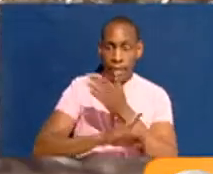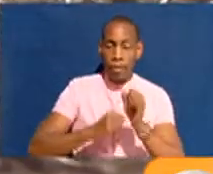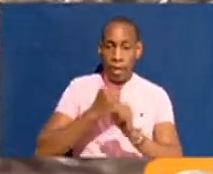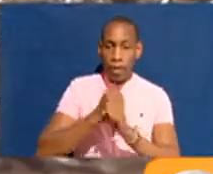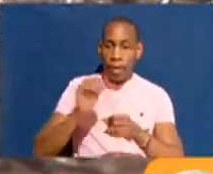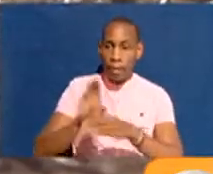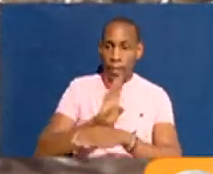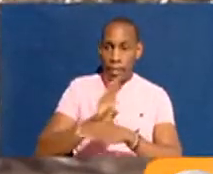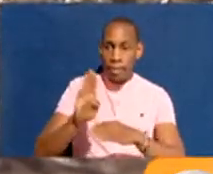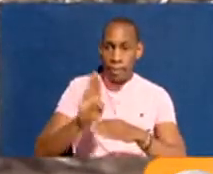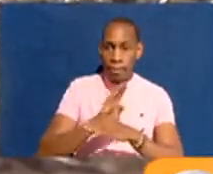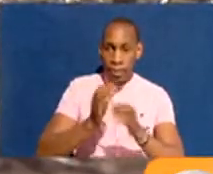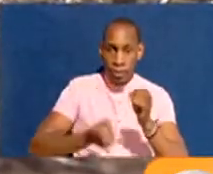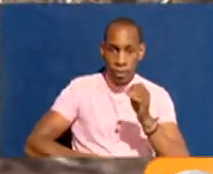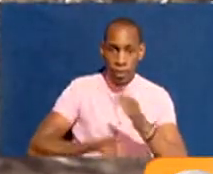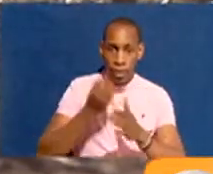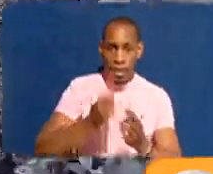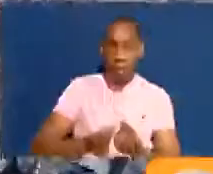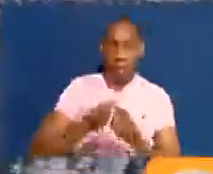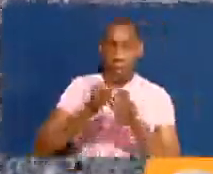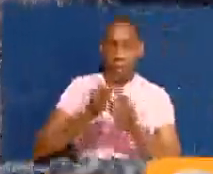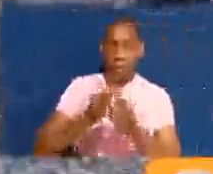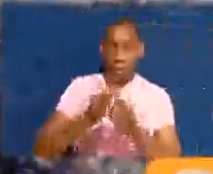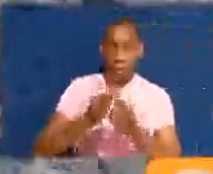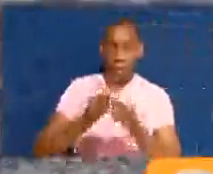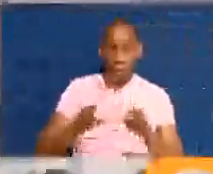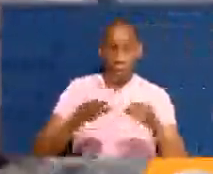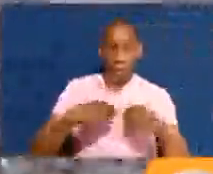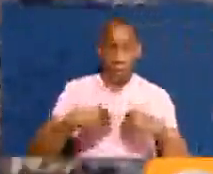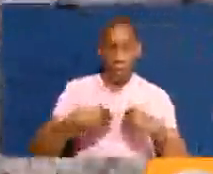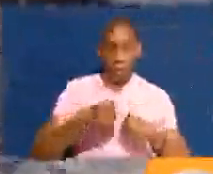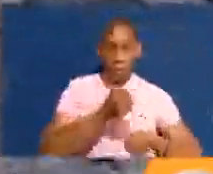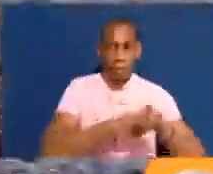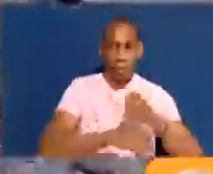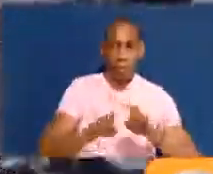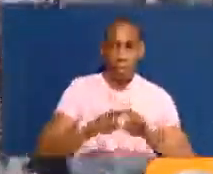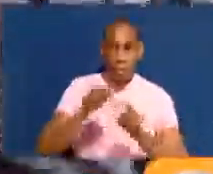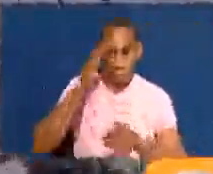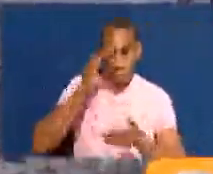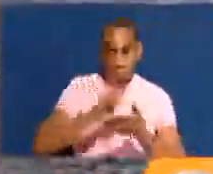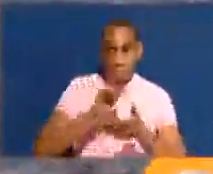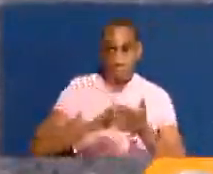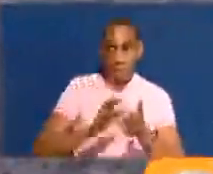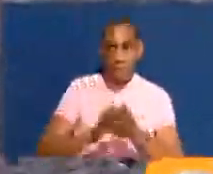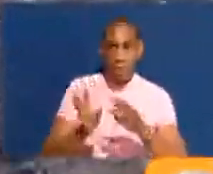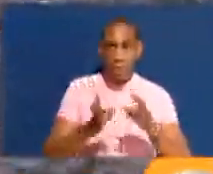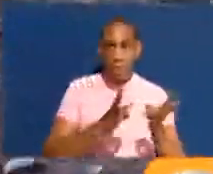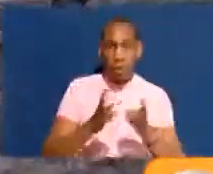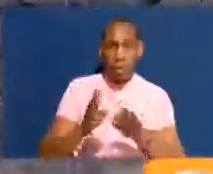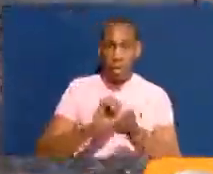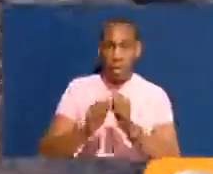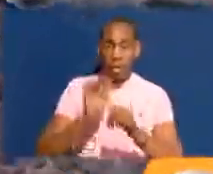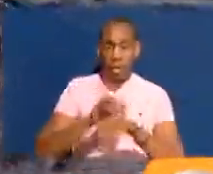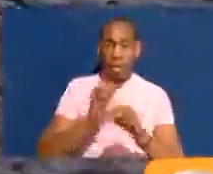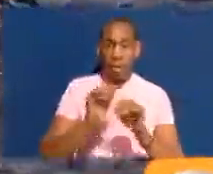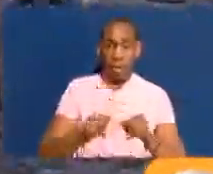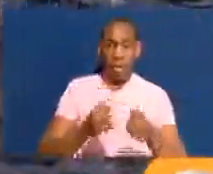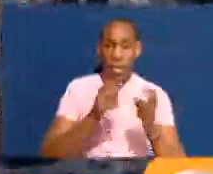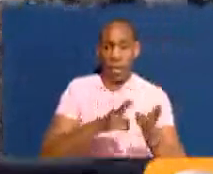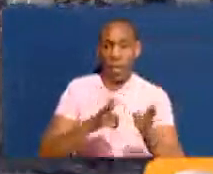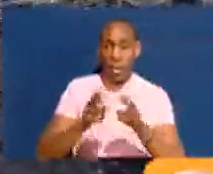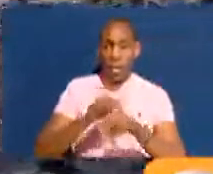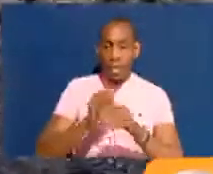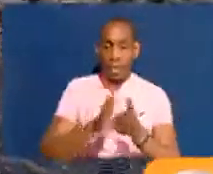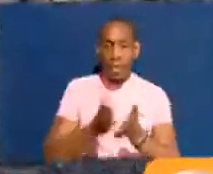the clock to put in place special adaptation measures, given that climate change effects will be the new normal if